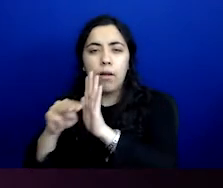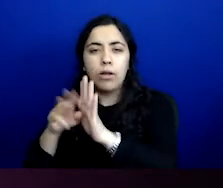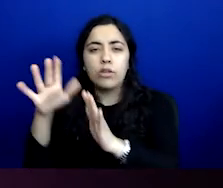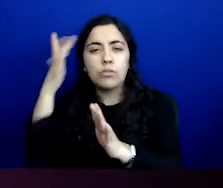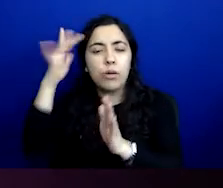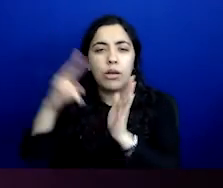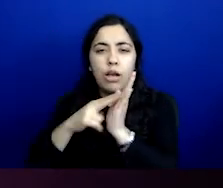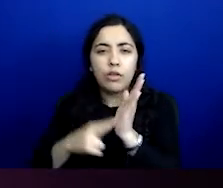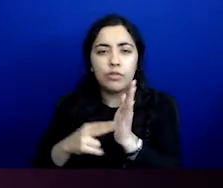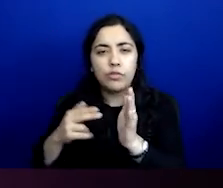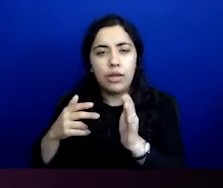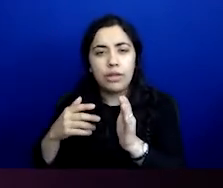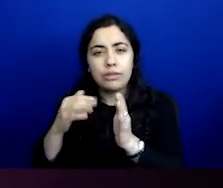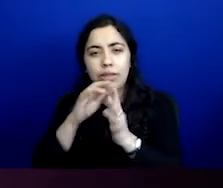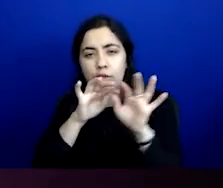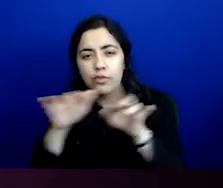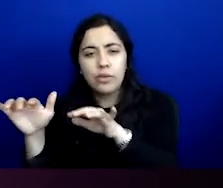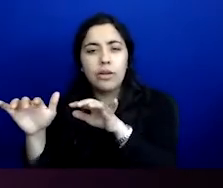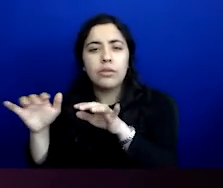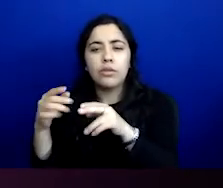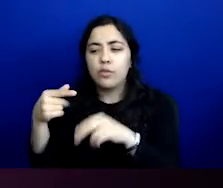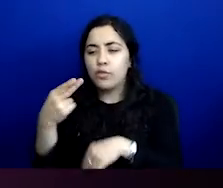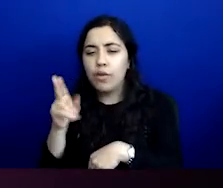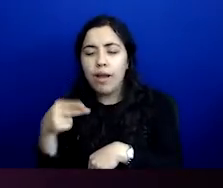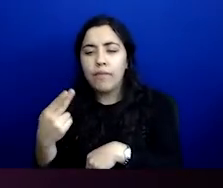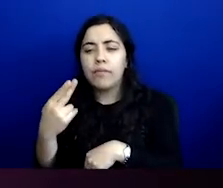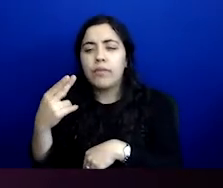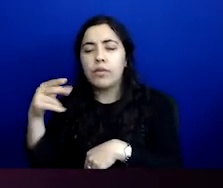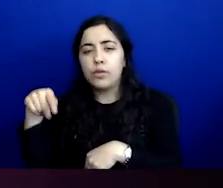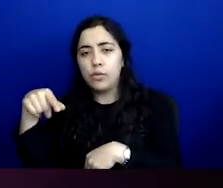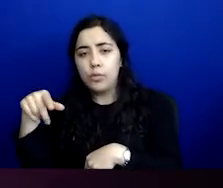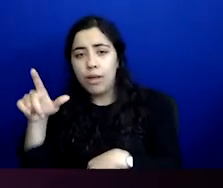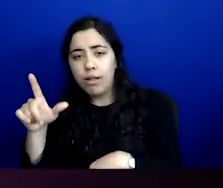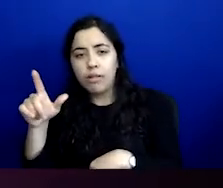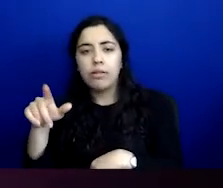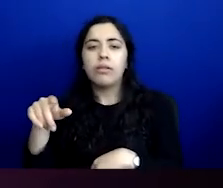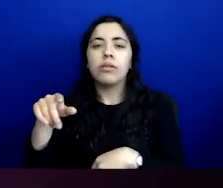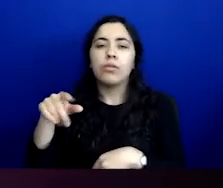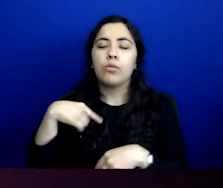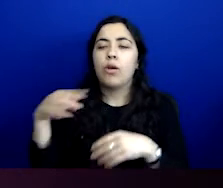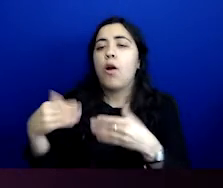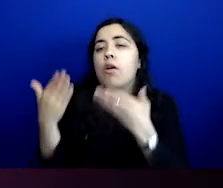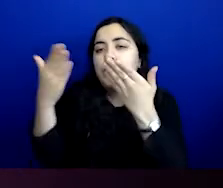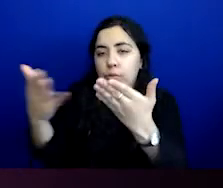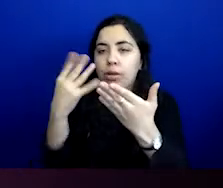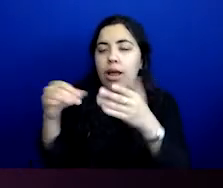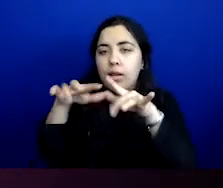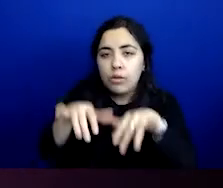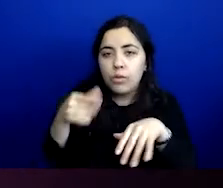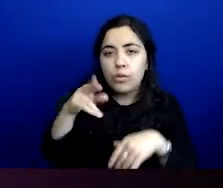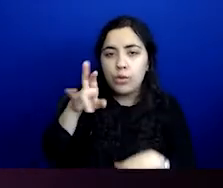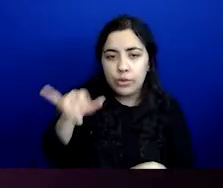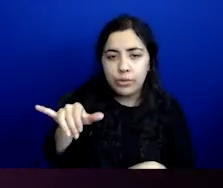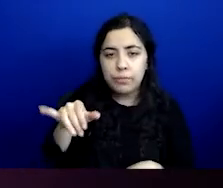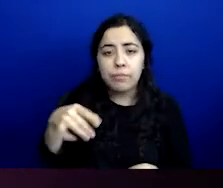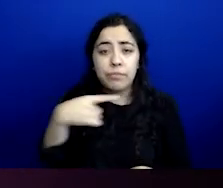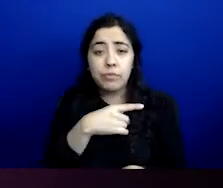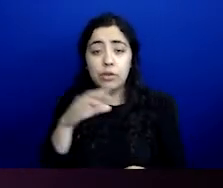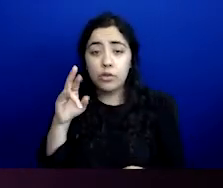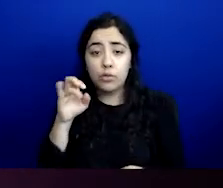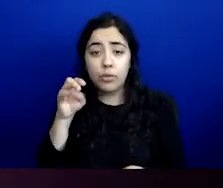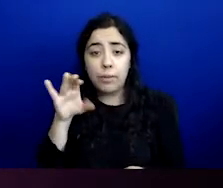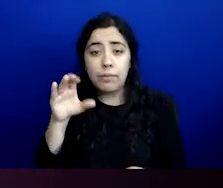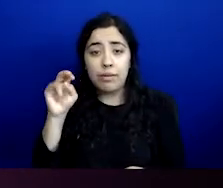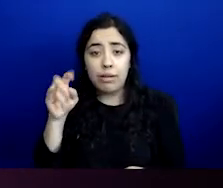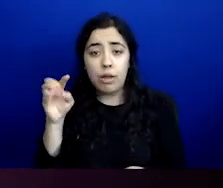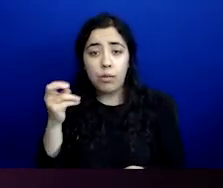using GraphQL. Deploy it to our network. We offer you a GraphQL endpoint to query it. Ceramic Network is starting to become really, really interesting and